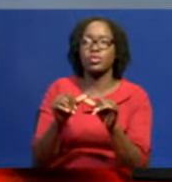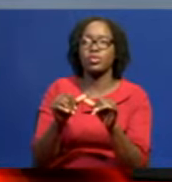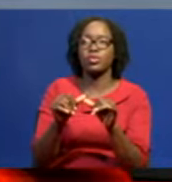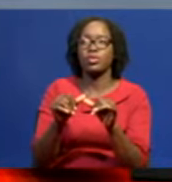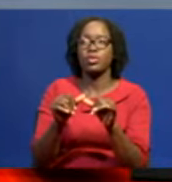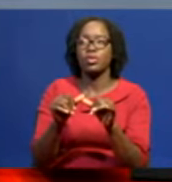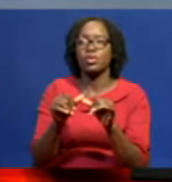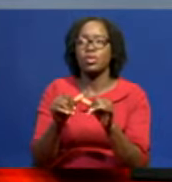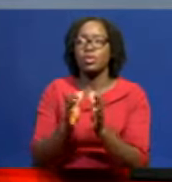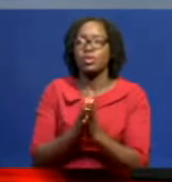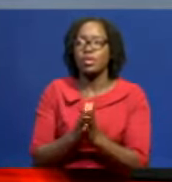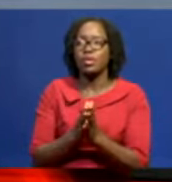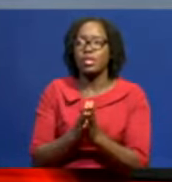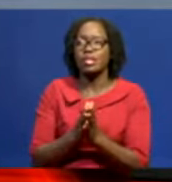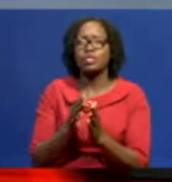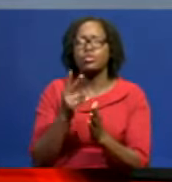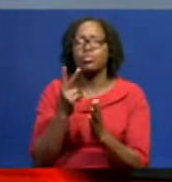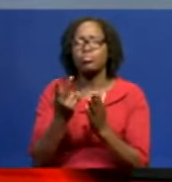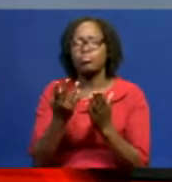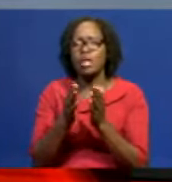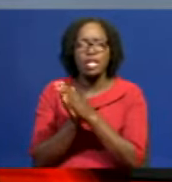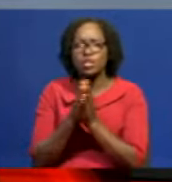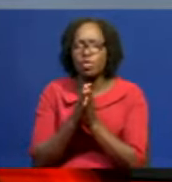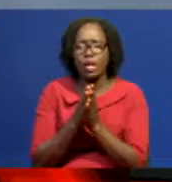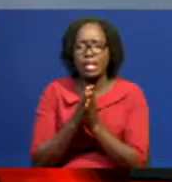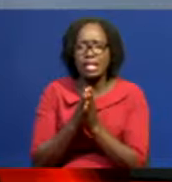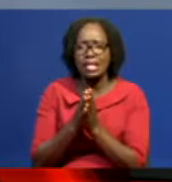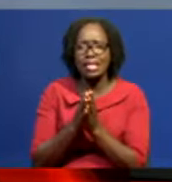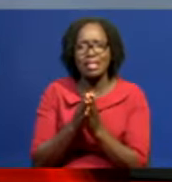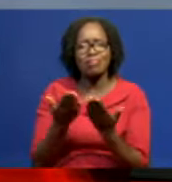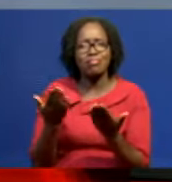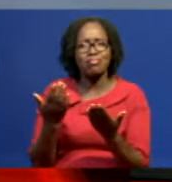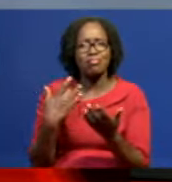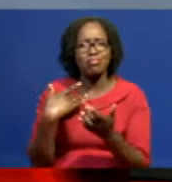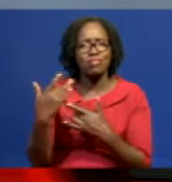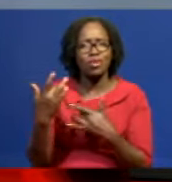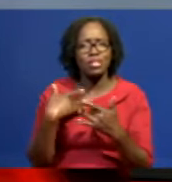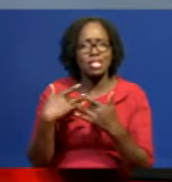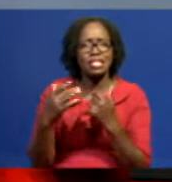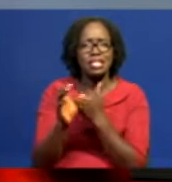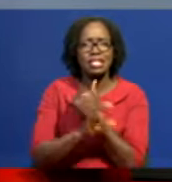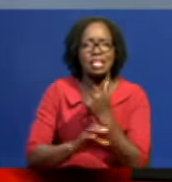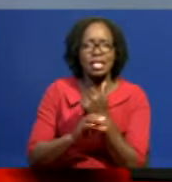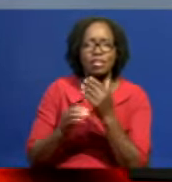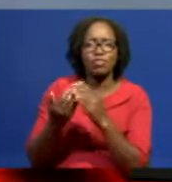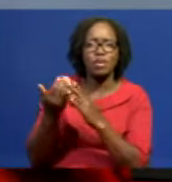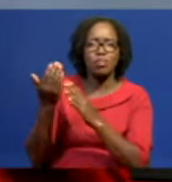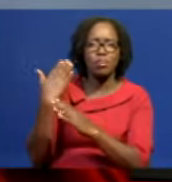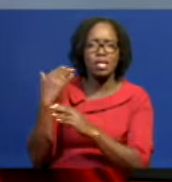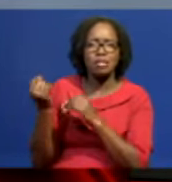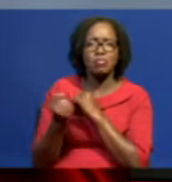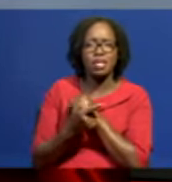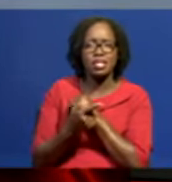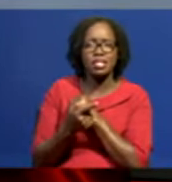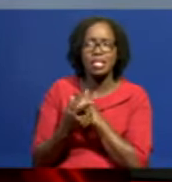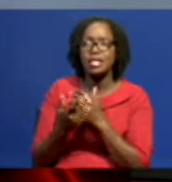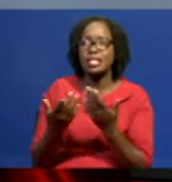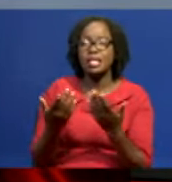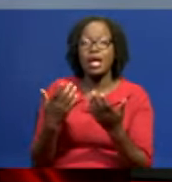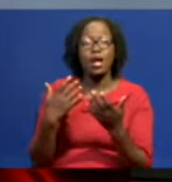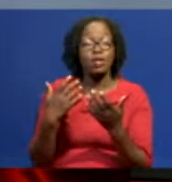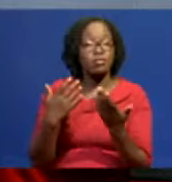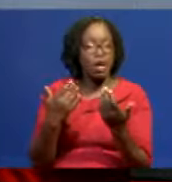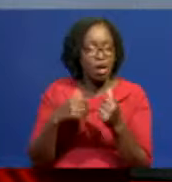to a story that has really elicited reactions, concerns in the country over the past months. That is in regards